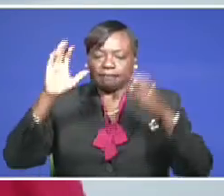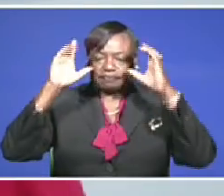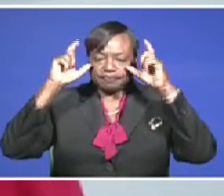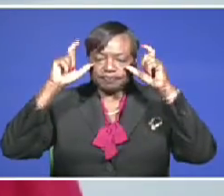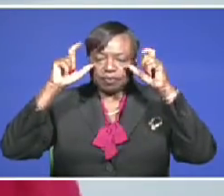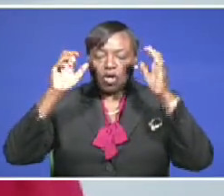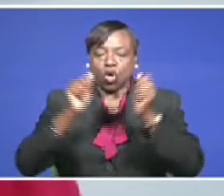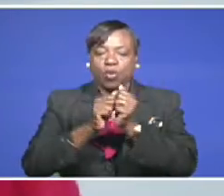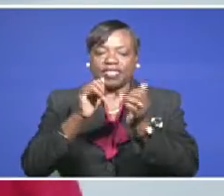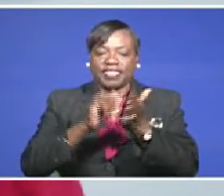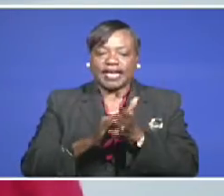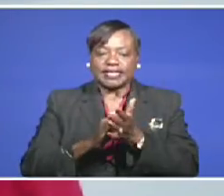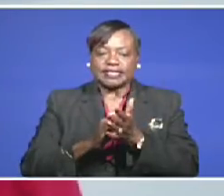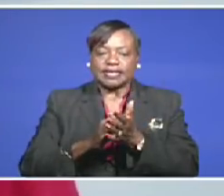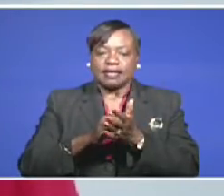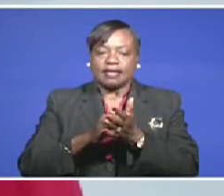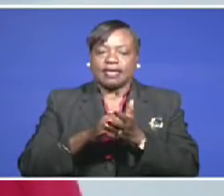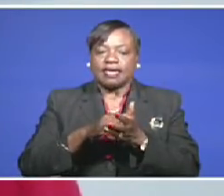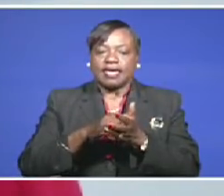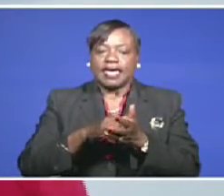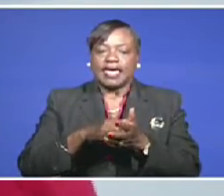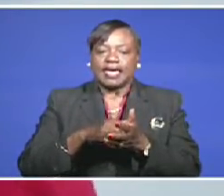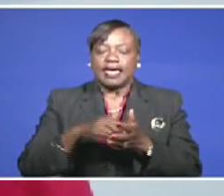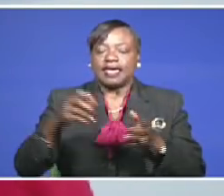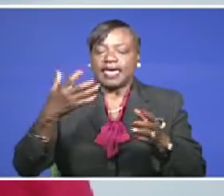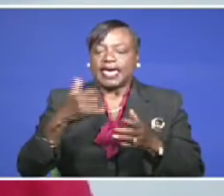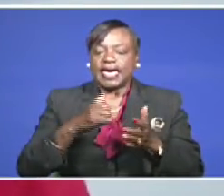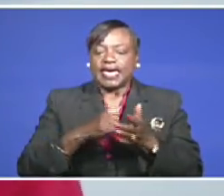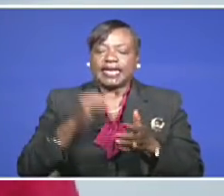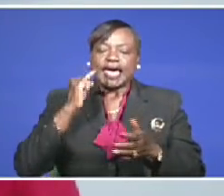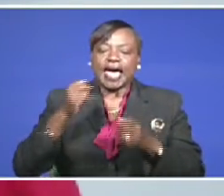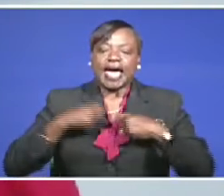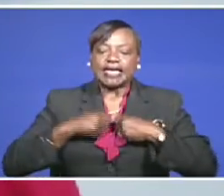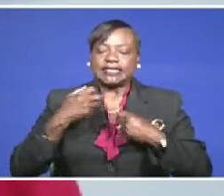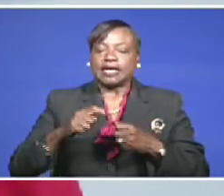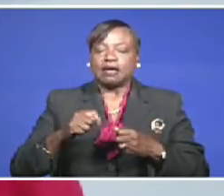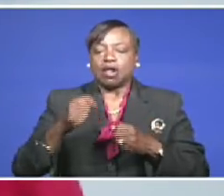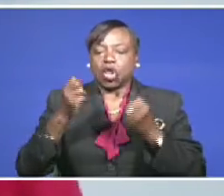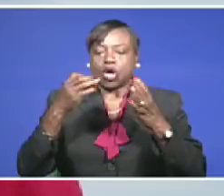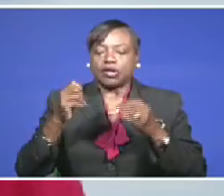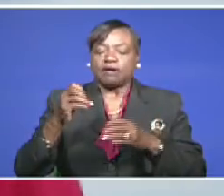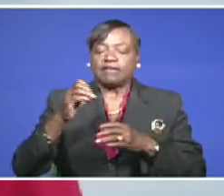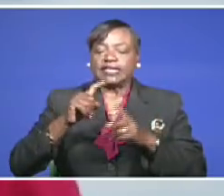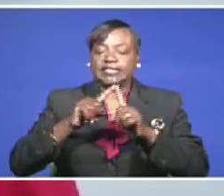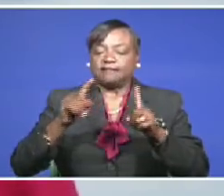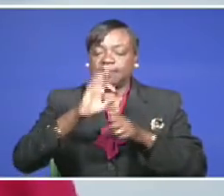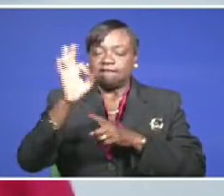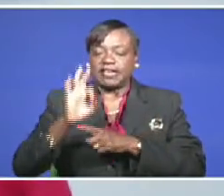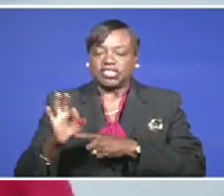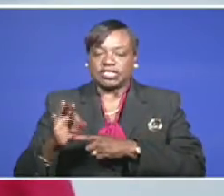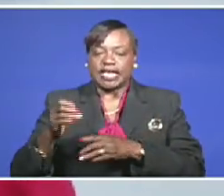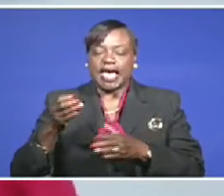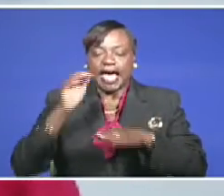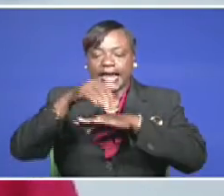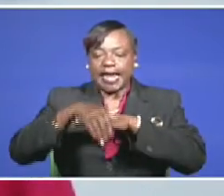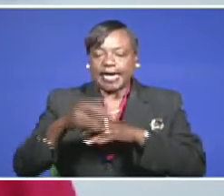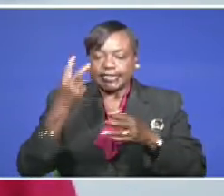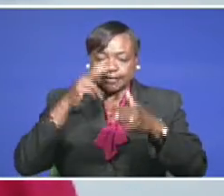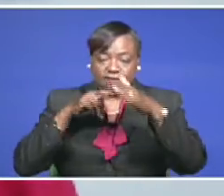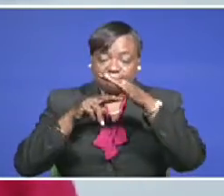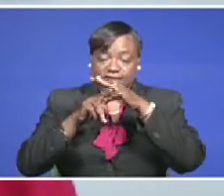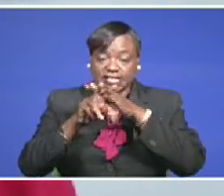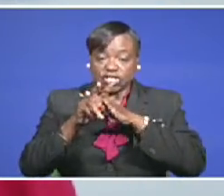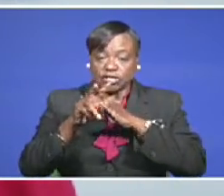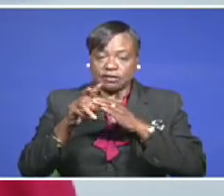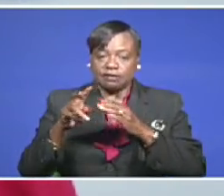that the officers are going to be using comes an array of features. They have a night vision feature, they have a GPS tracking feature, a